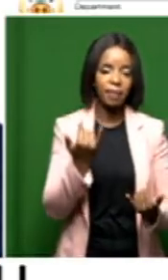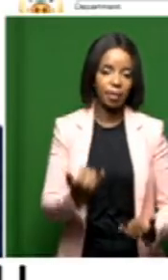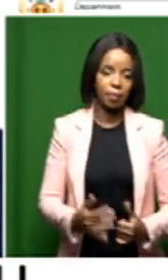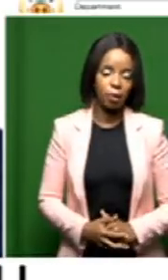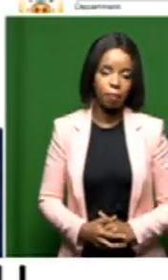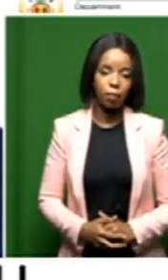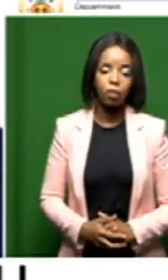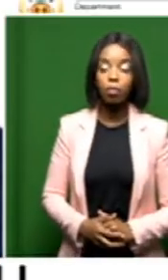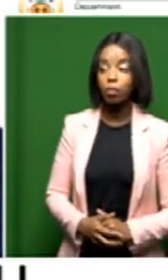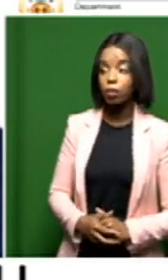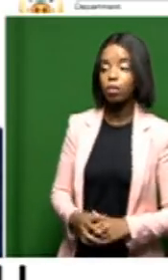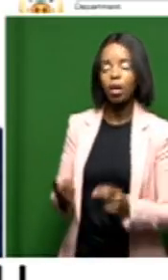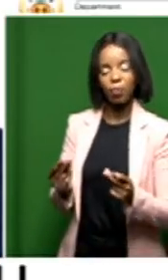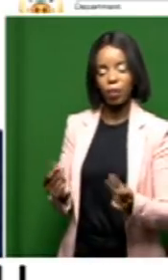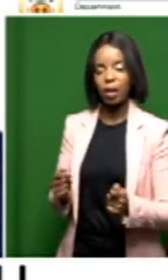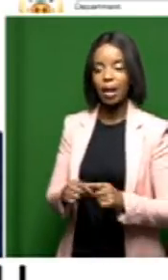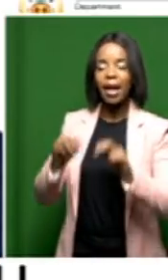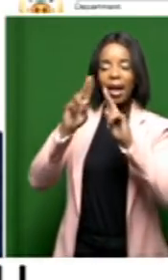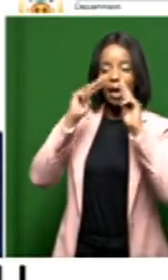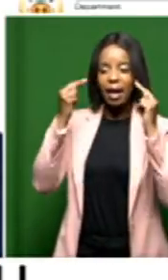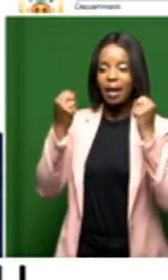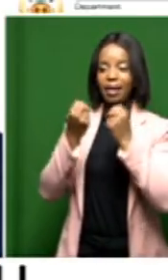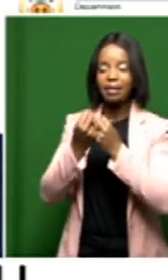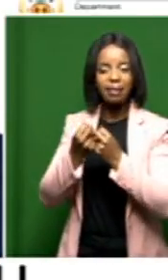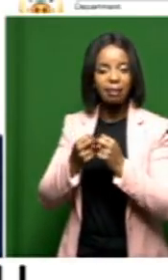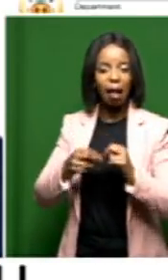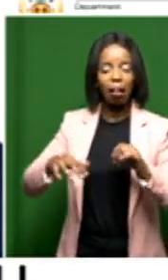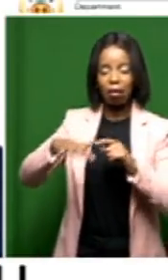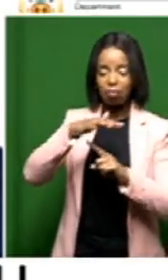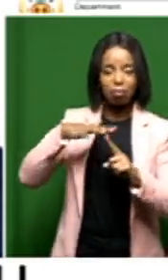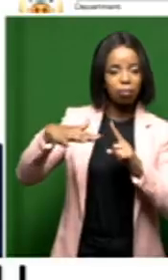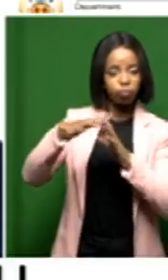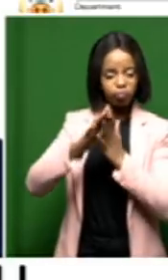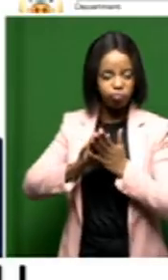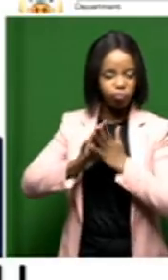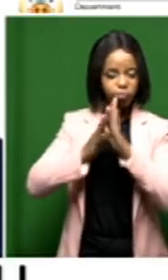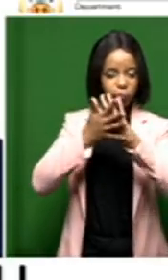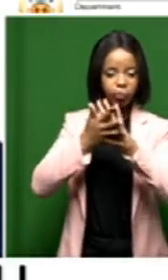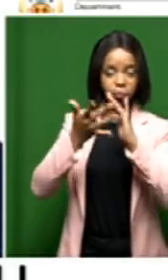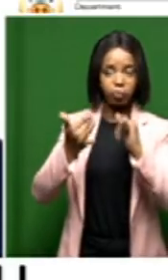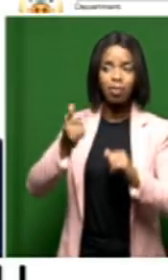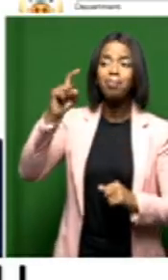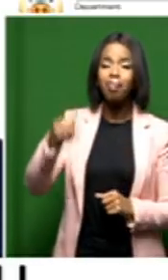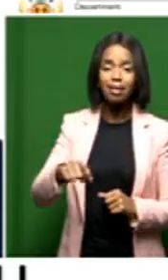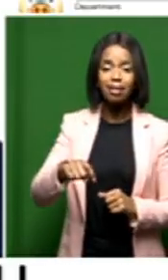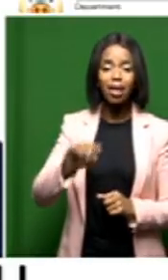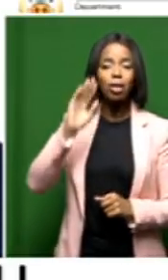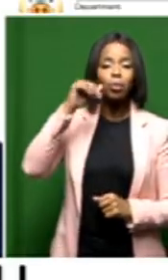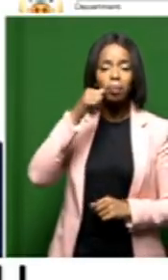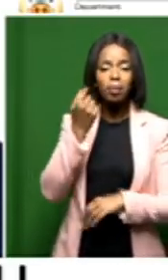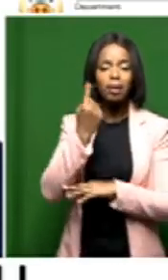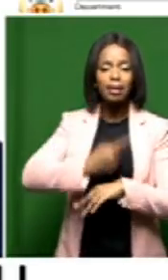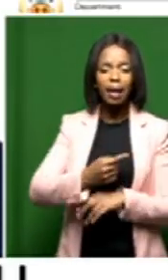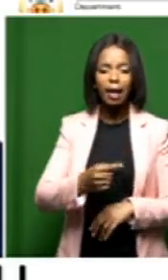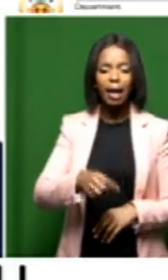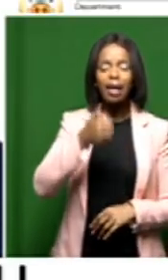the national state of disaster, is it really still necessary? I mean, we're approaching day 666 of the lockdown tomorrow. It's not a very